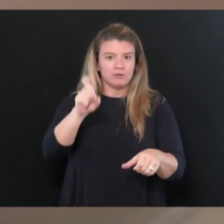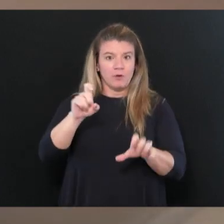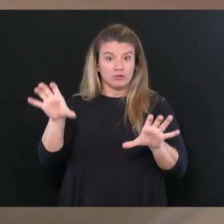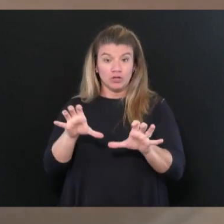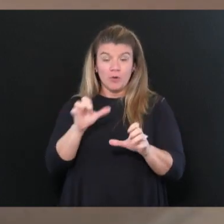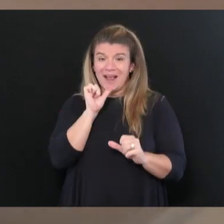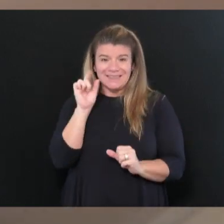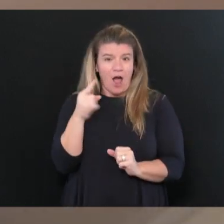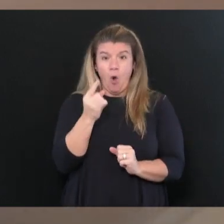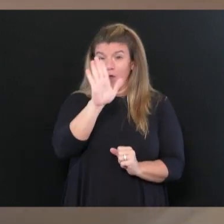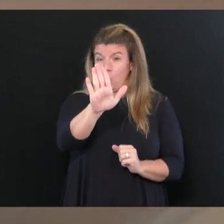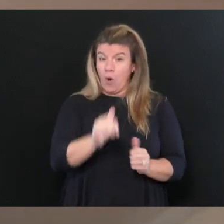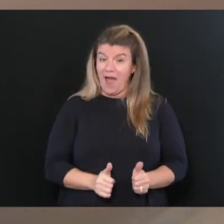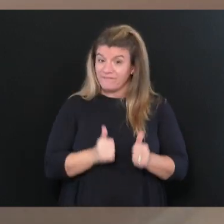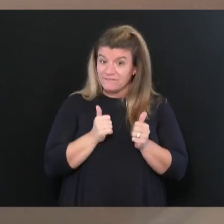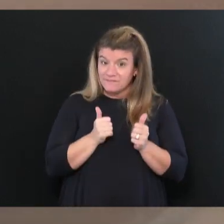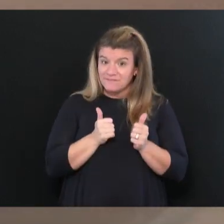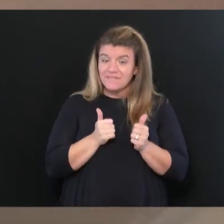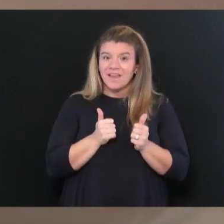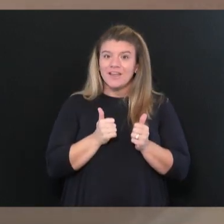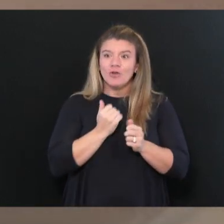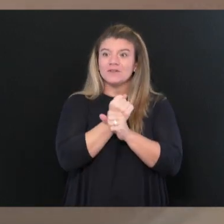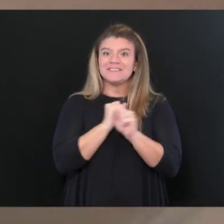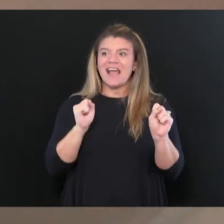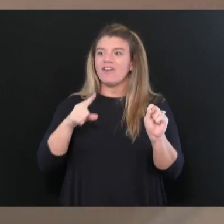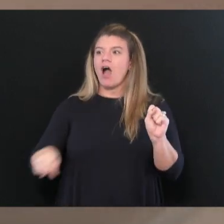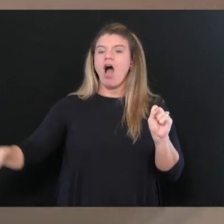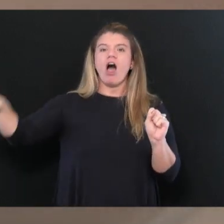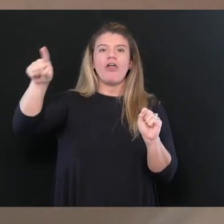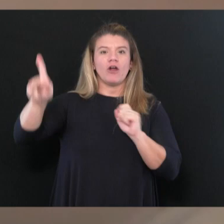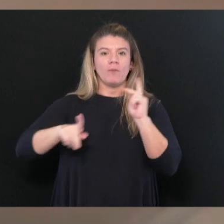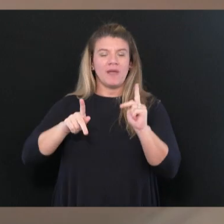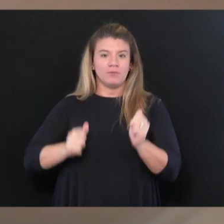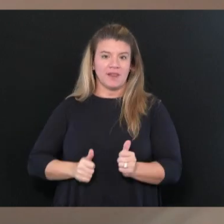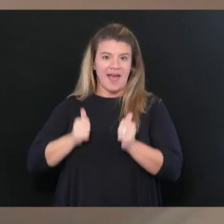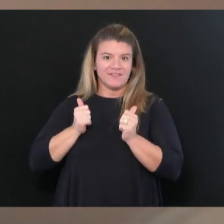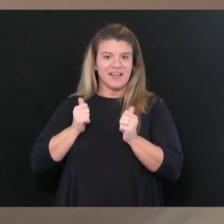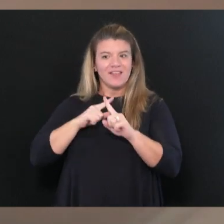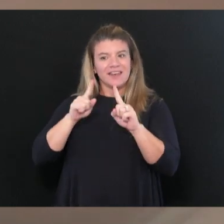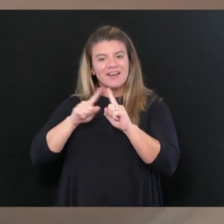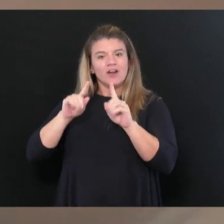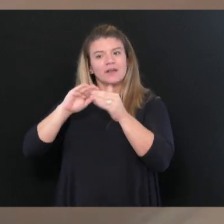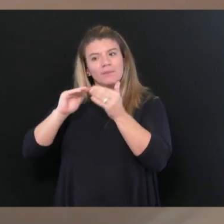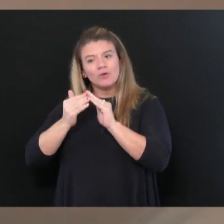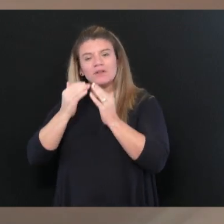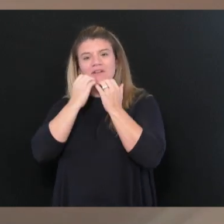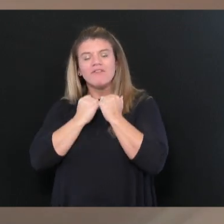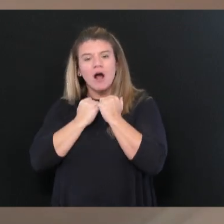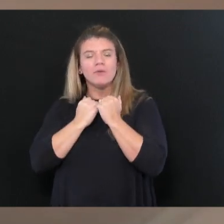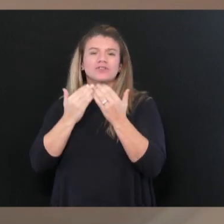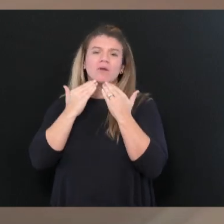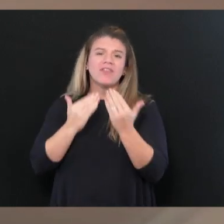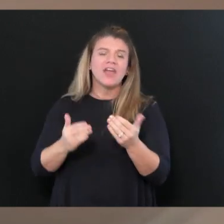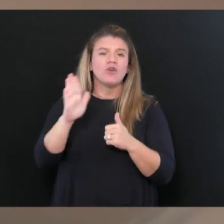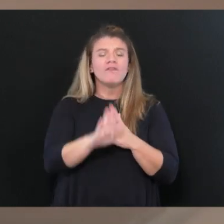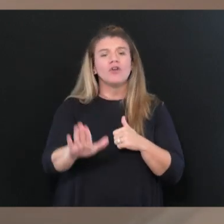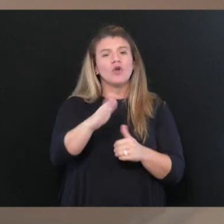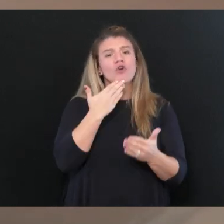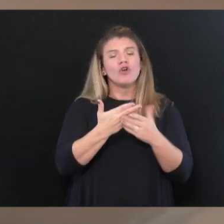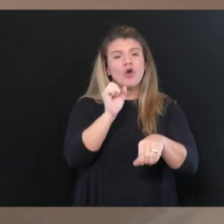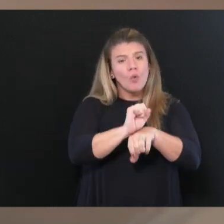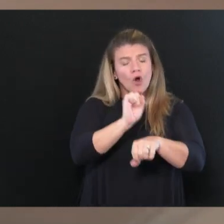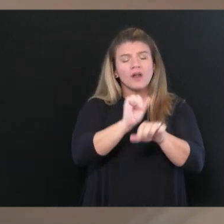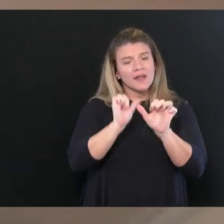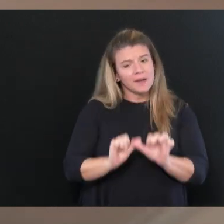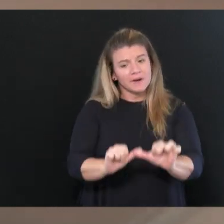you're saving, you're saving the lives of people in our vulnerable communities. So thank you for all you're doing. Keep it up. This is the time